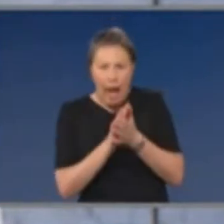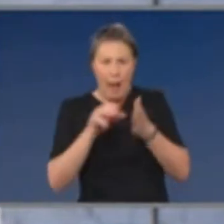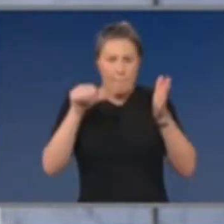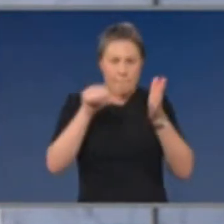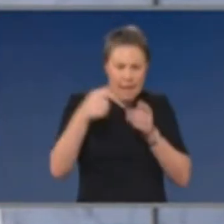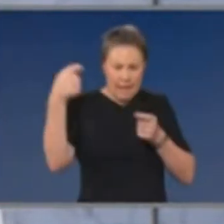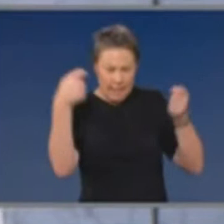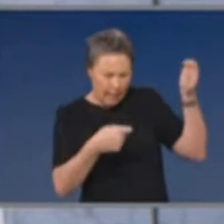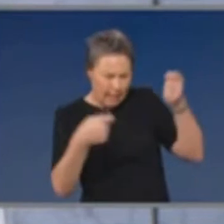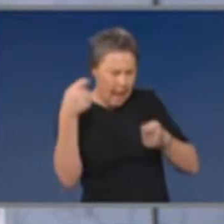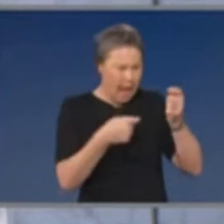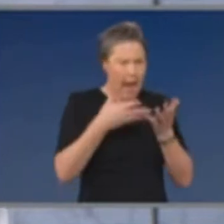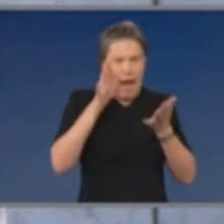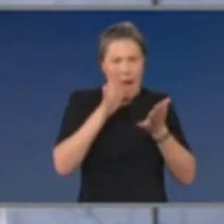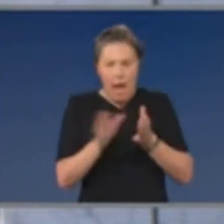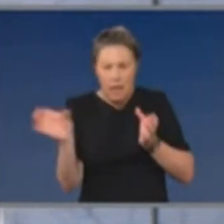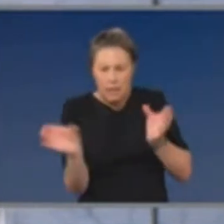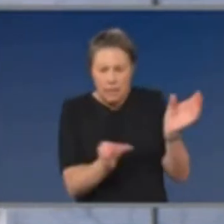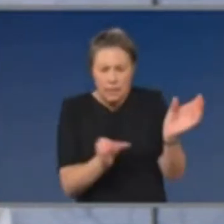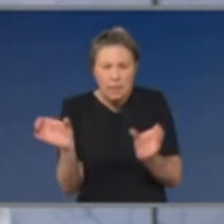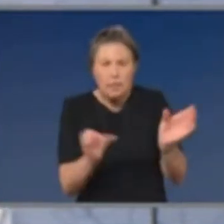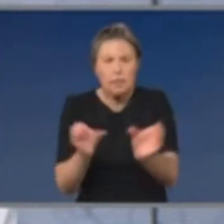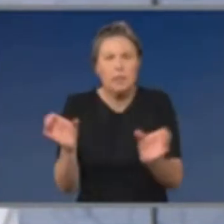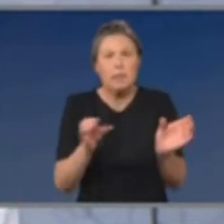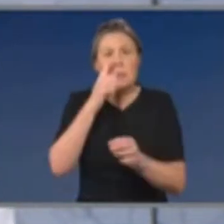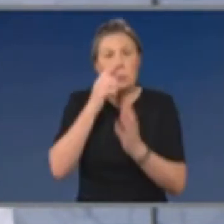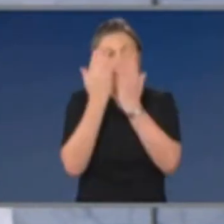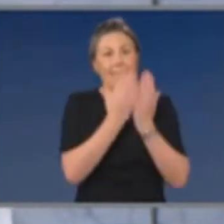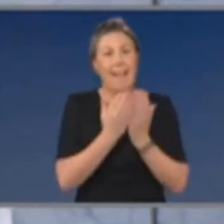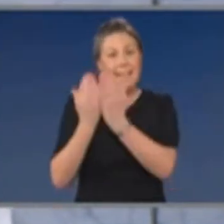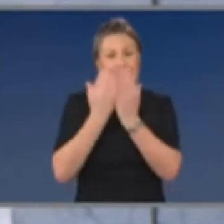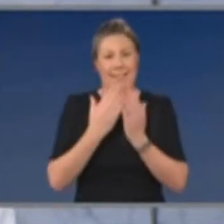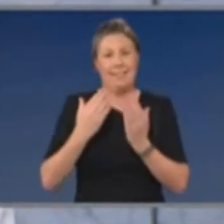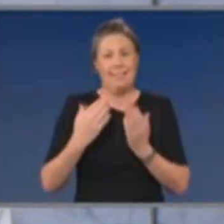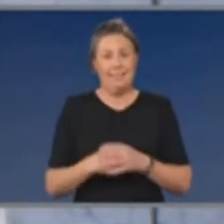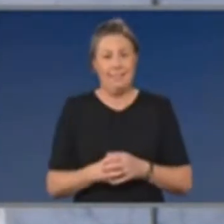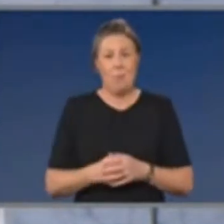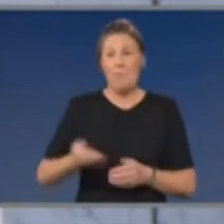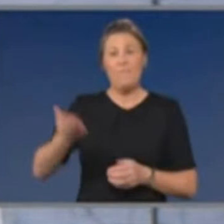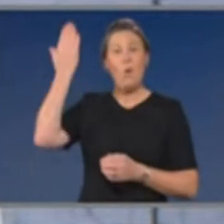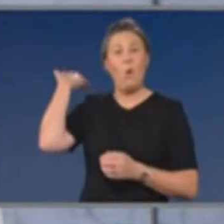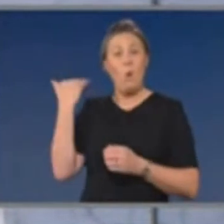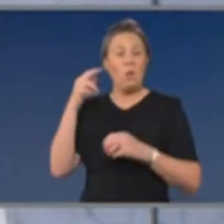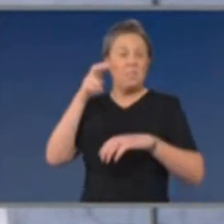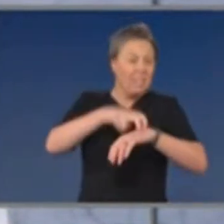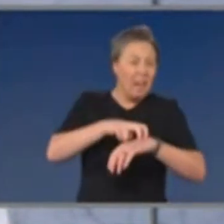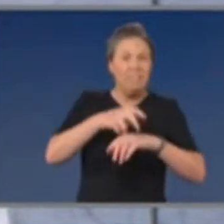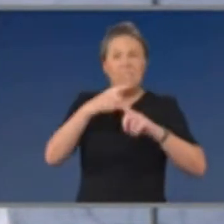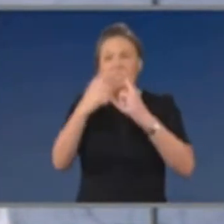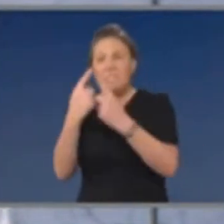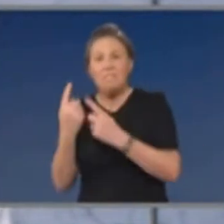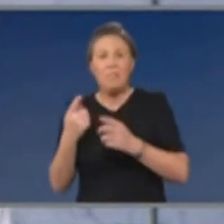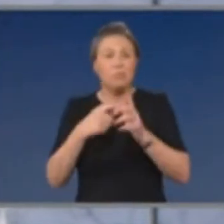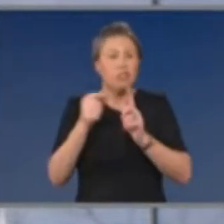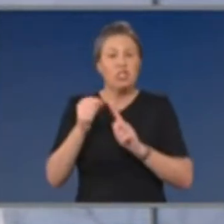forward between now and August of next year to completely reform vocational education and training in